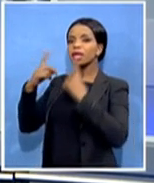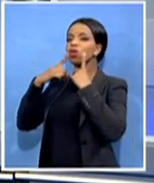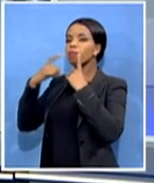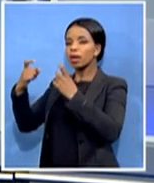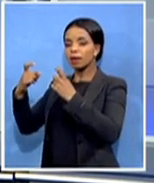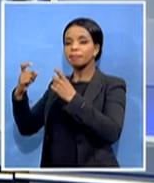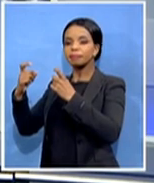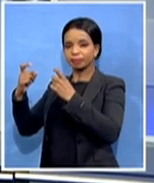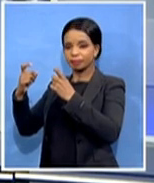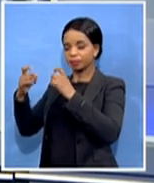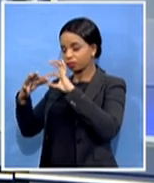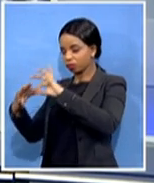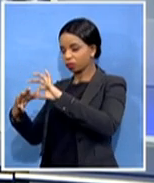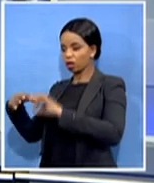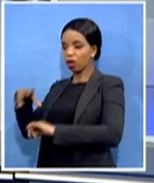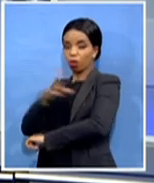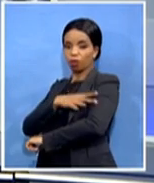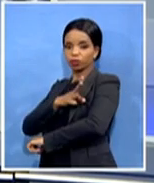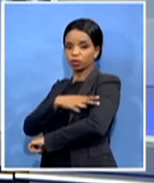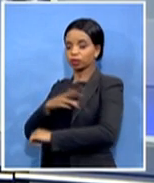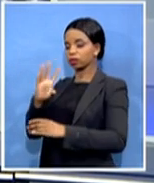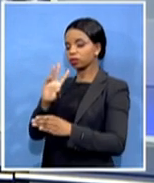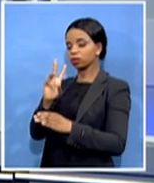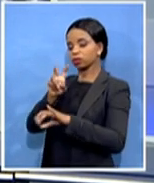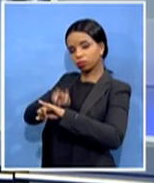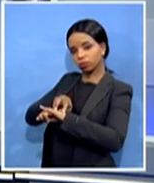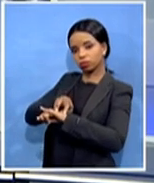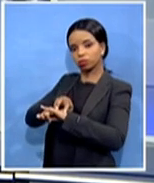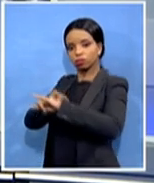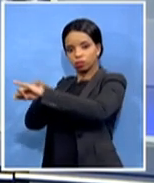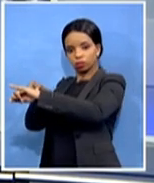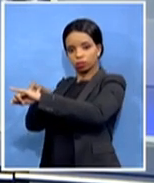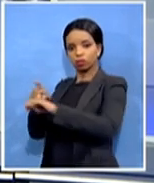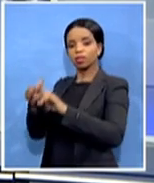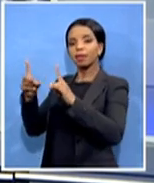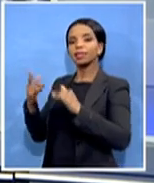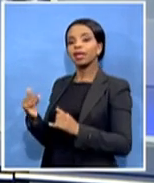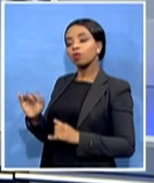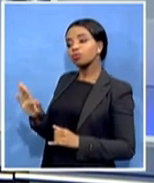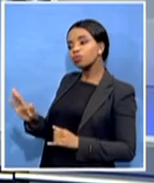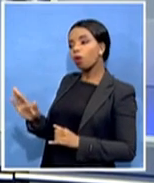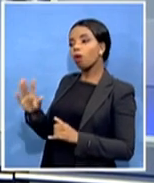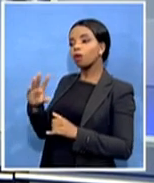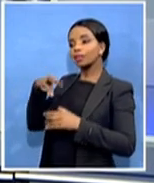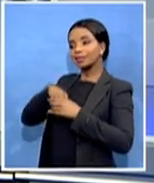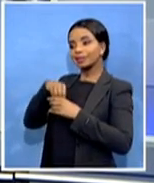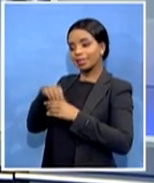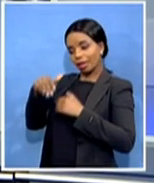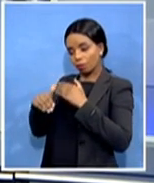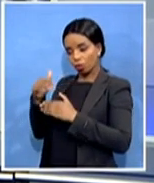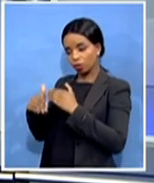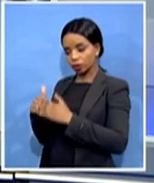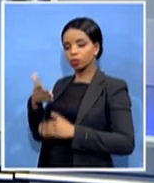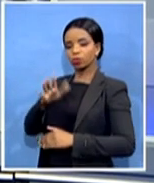In terms of your internal processes, help us understand, with the people on that delegation that went to